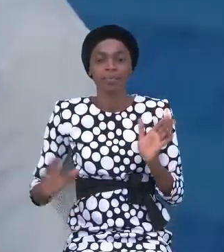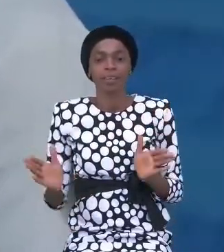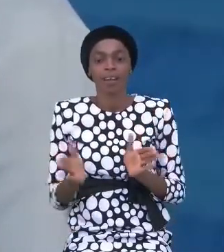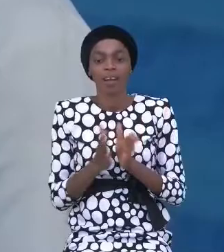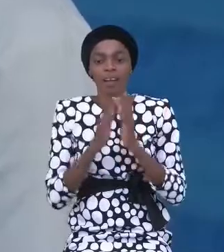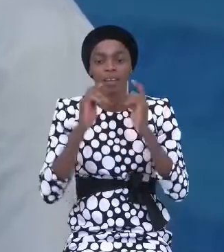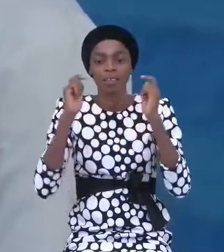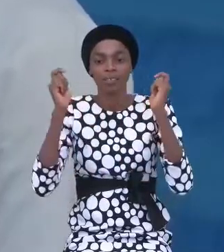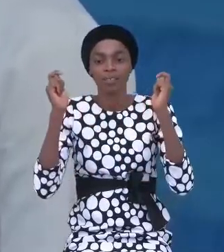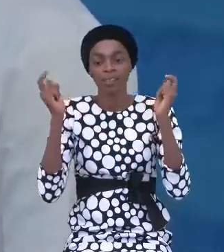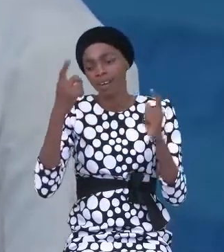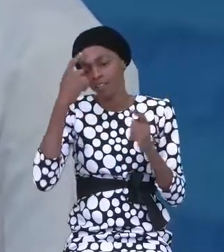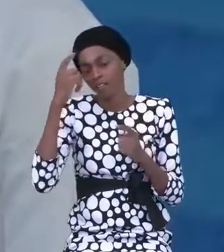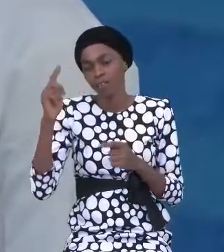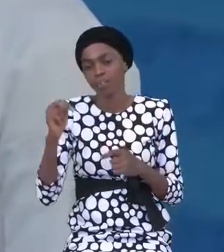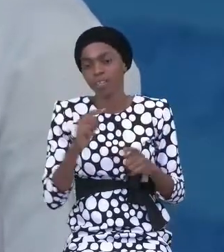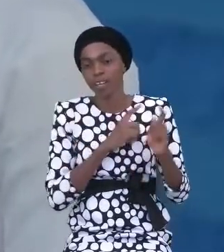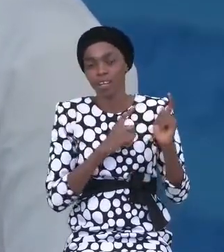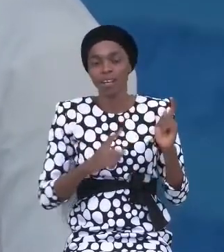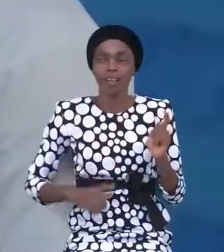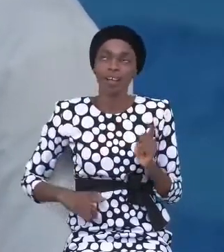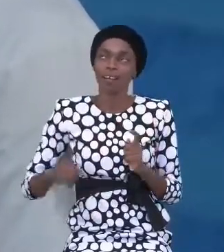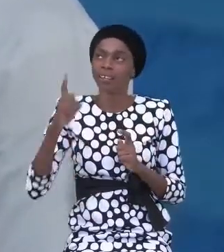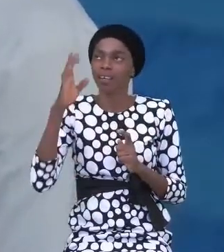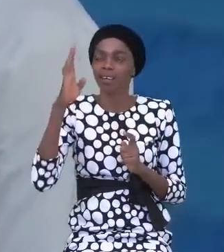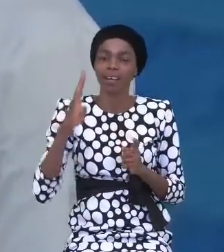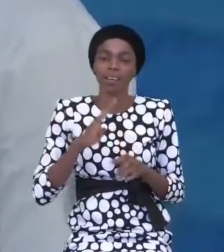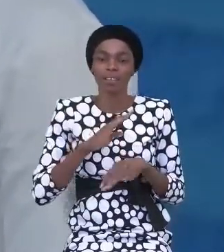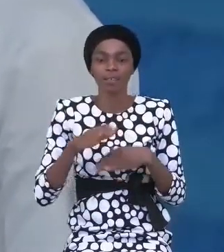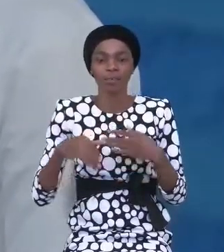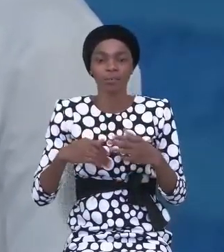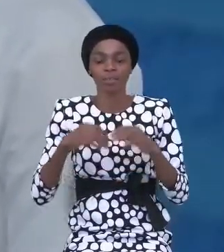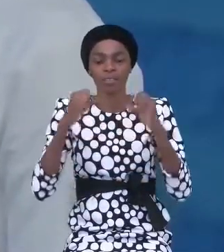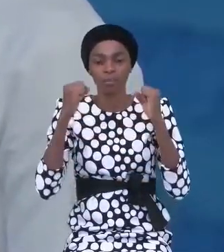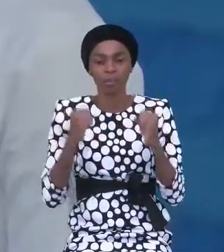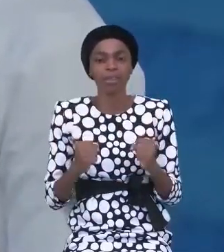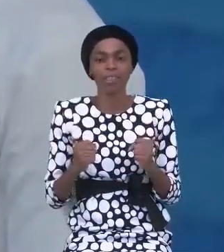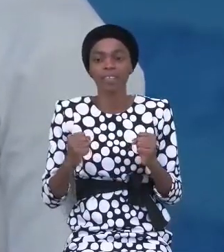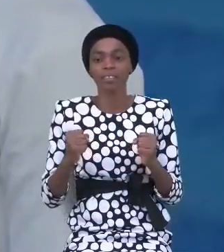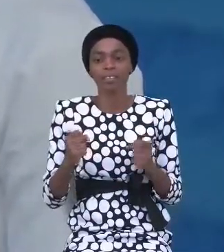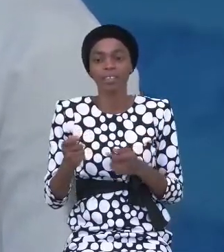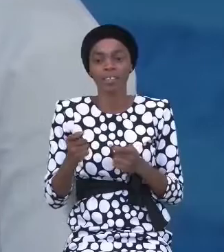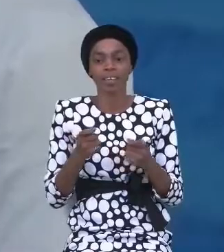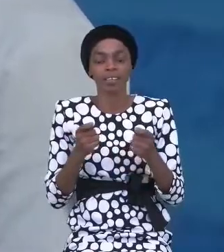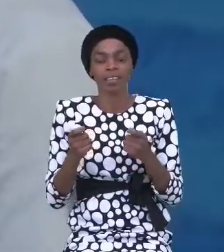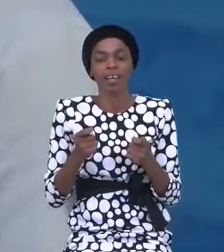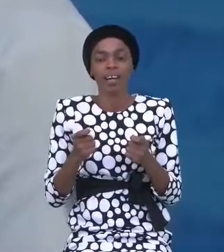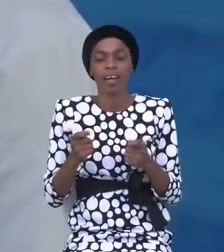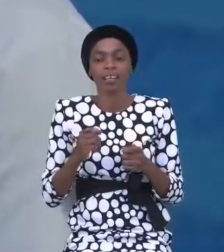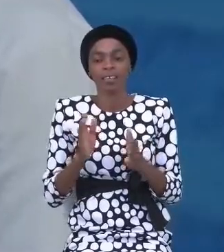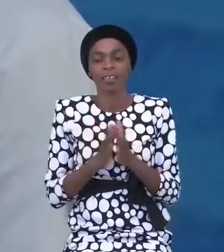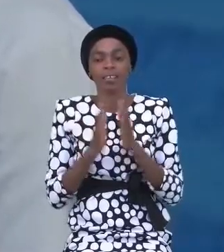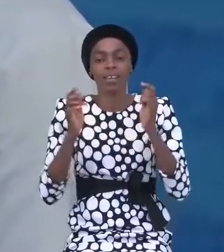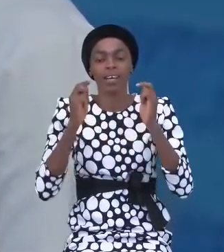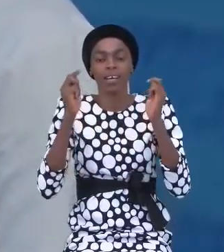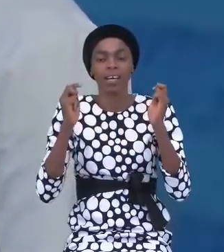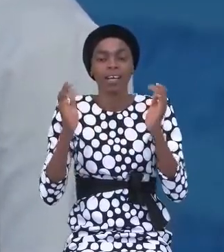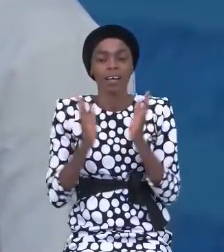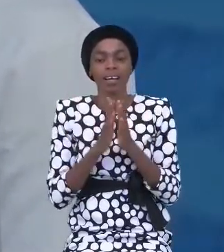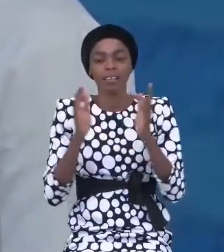Lord. Hallelujah, for the Lord God omnipotent reigneth.